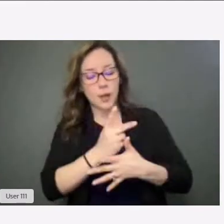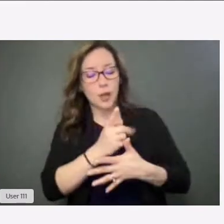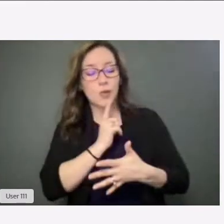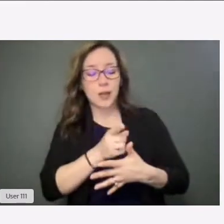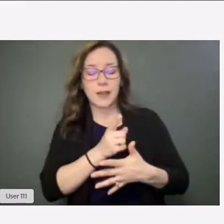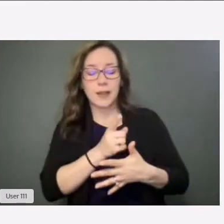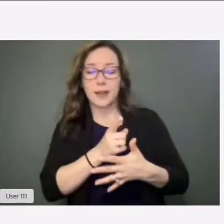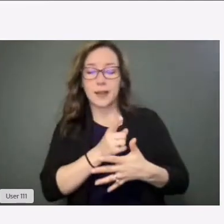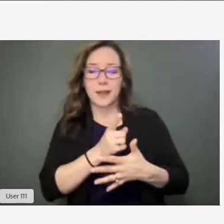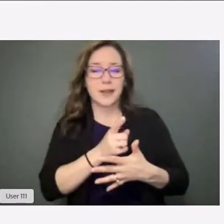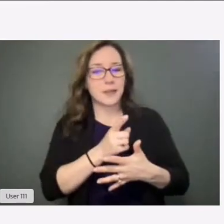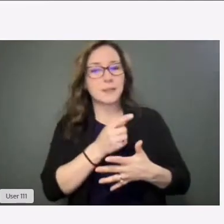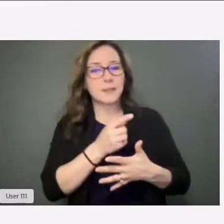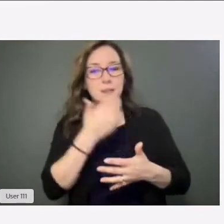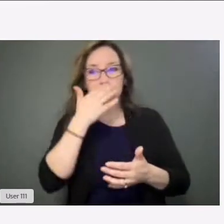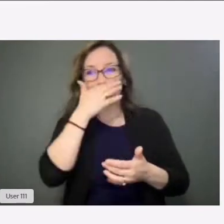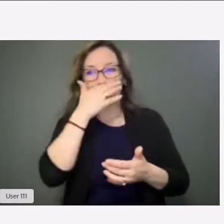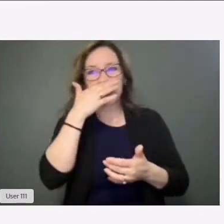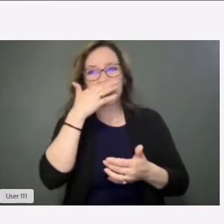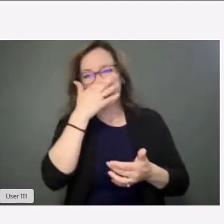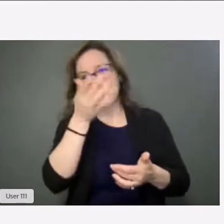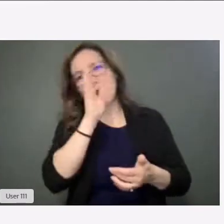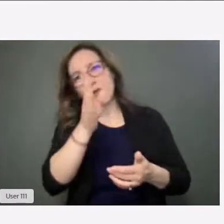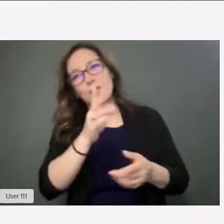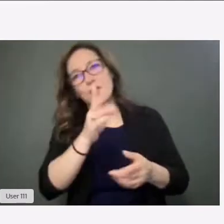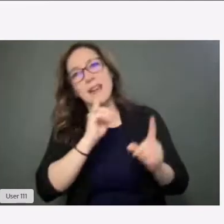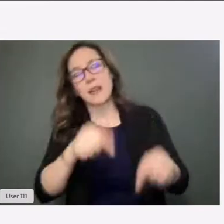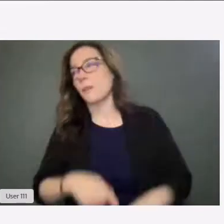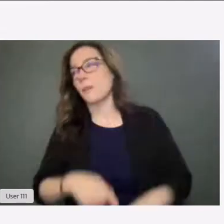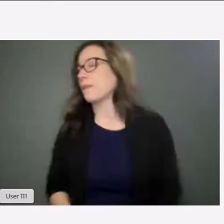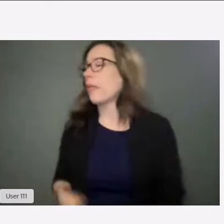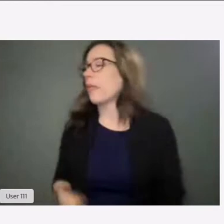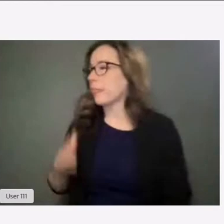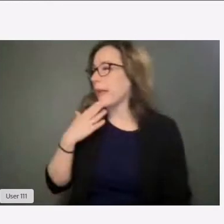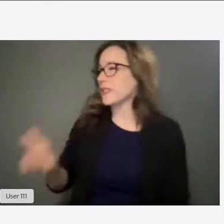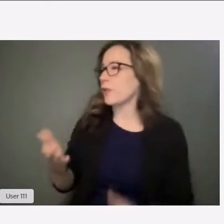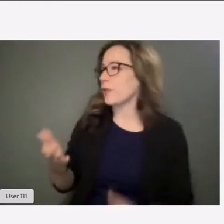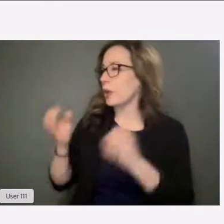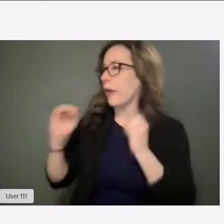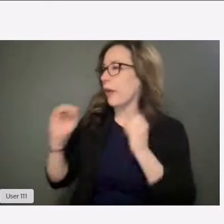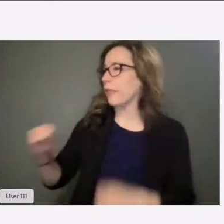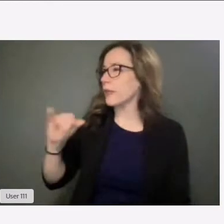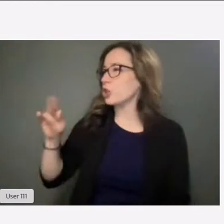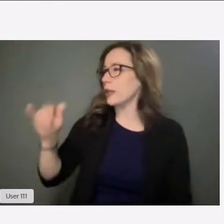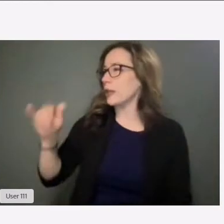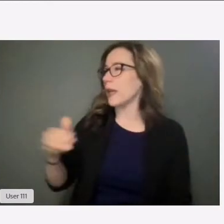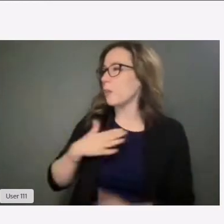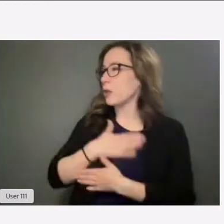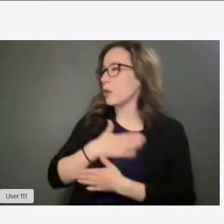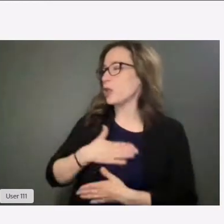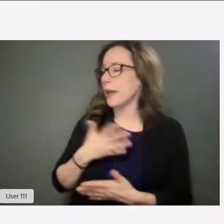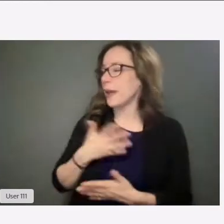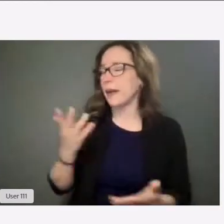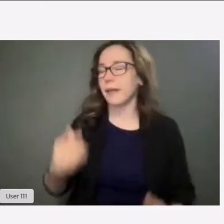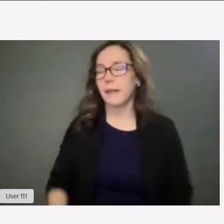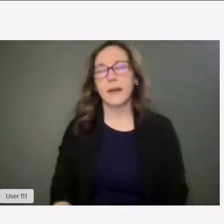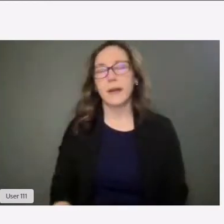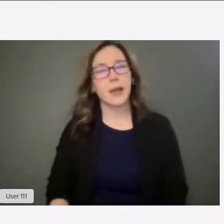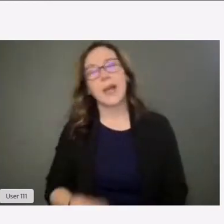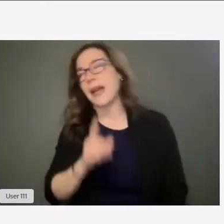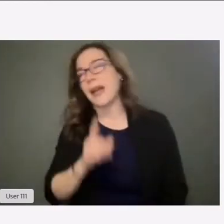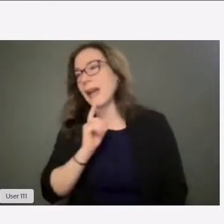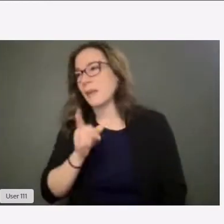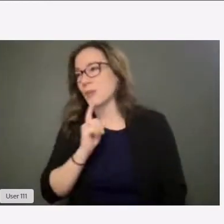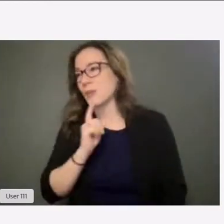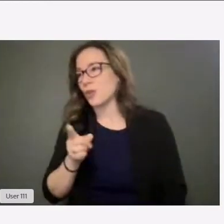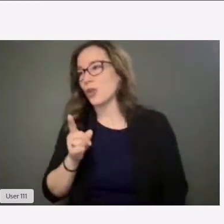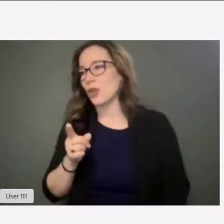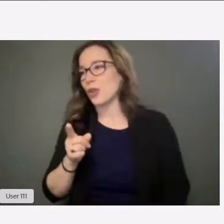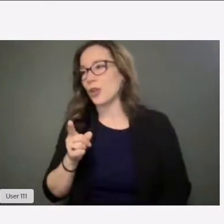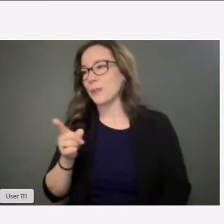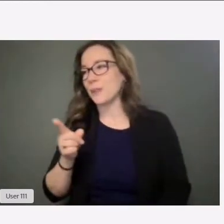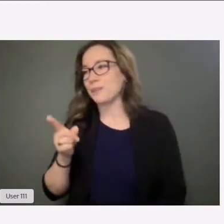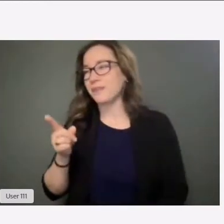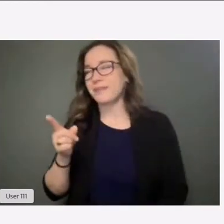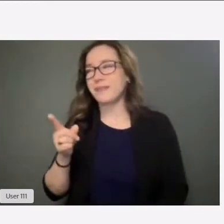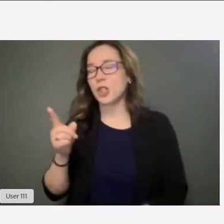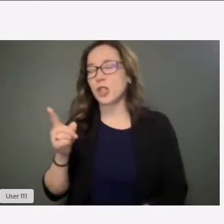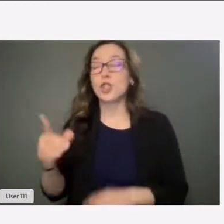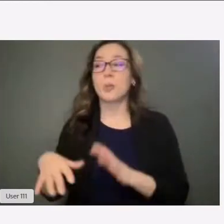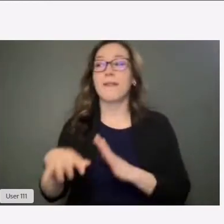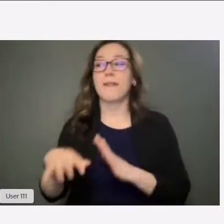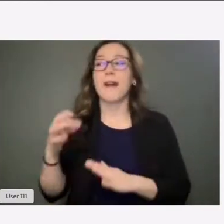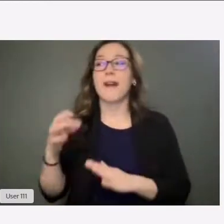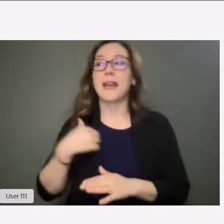front question. Thanks for nothing, Jenny, but I appreciate that. And I'm sure if Ms. Avard finds me at a conference, she's going to hunt me down. That's